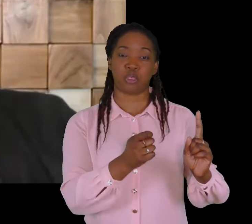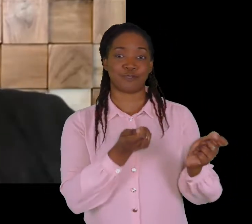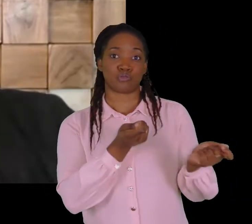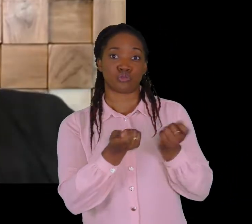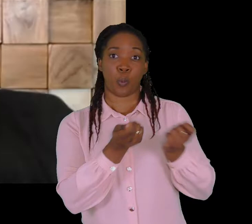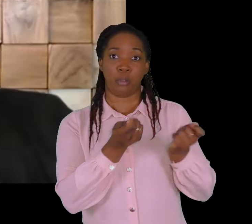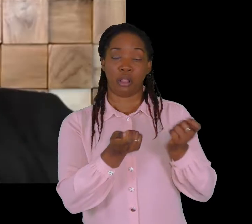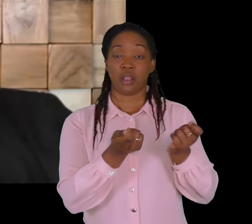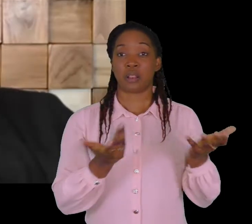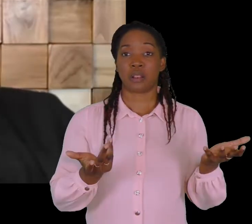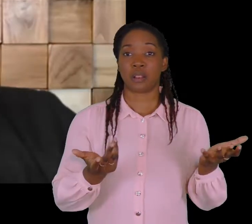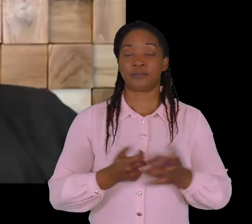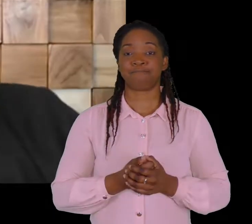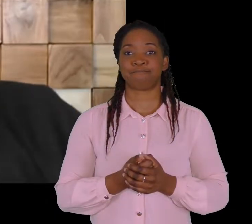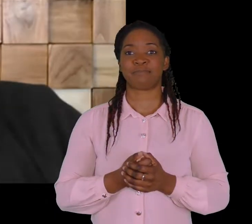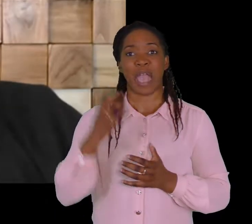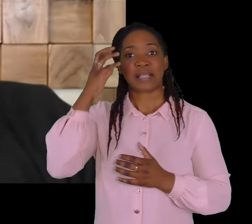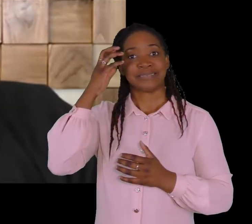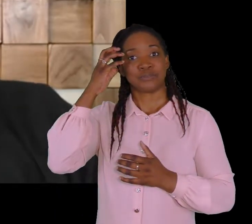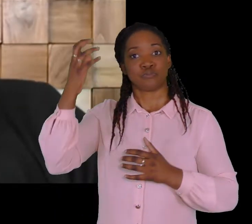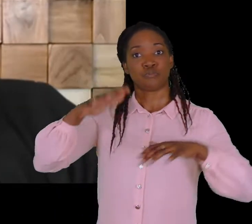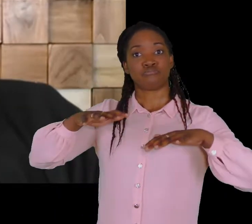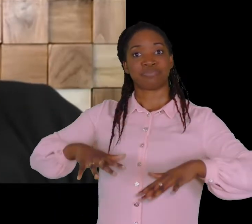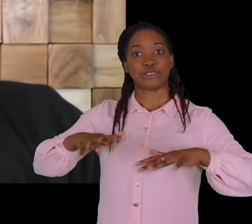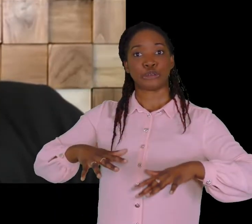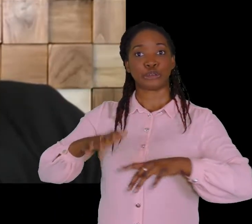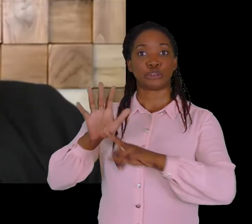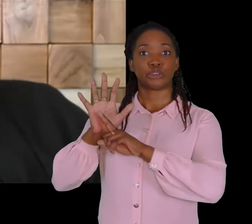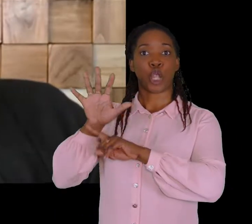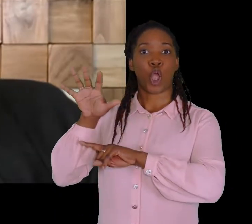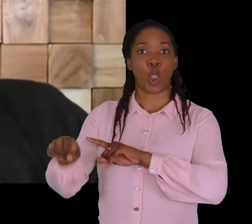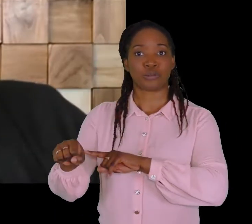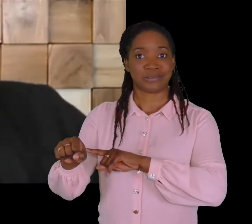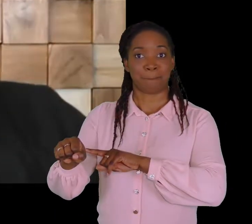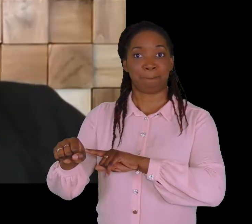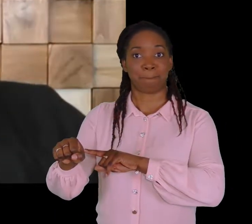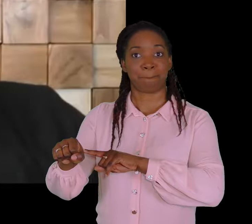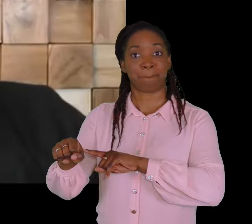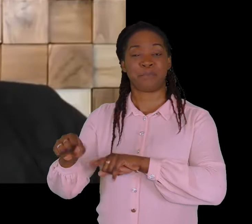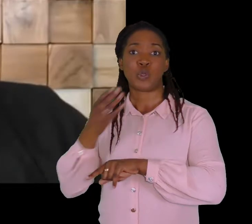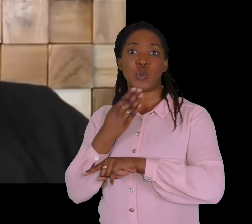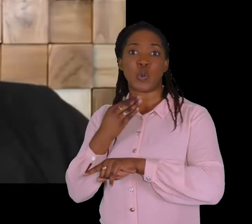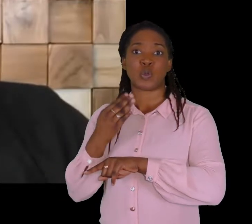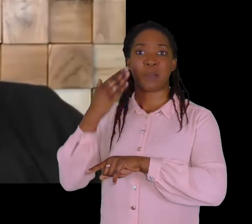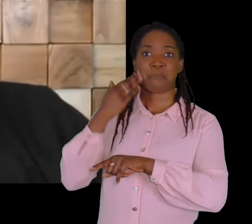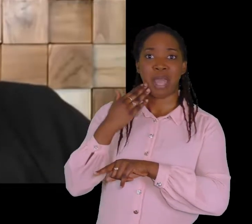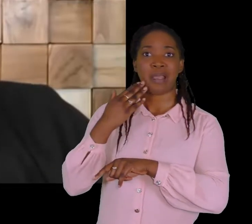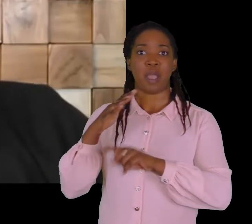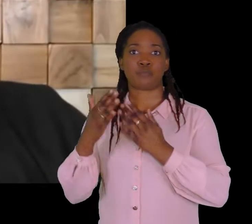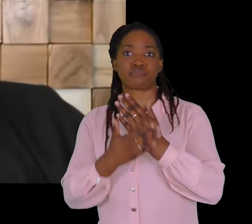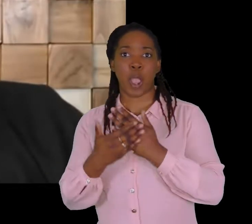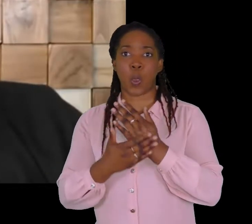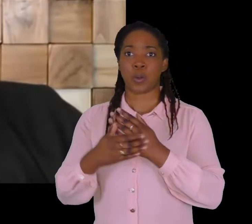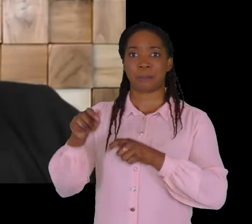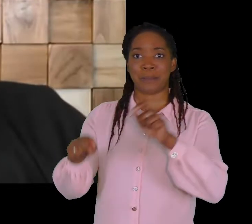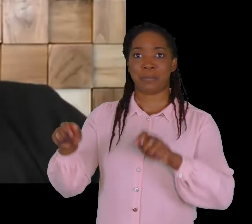and brown skin as methods of control and discipline, and the colonial exhibitions that actively used live black bodies